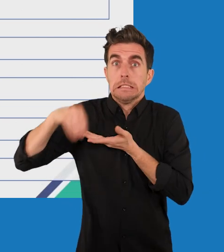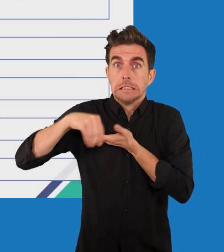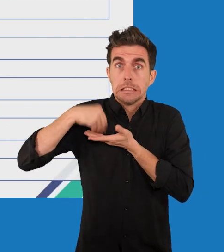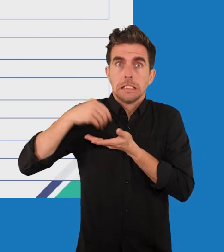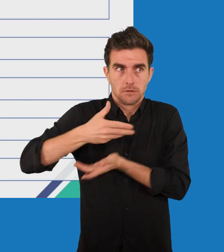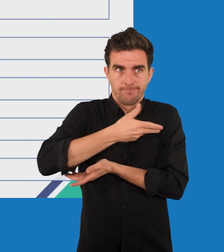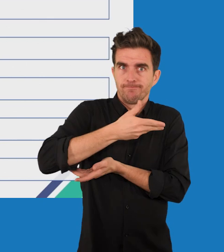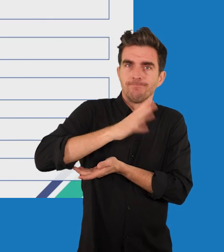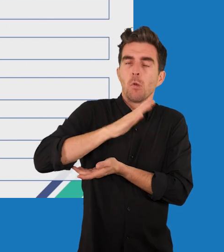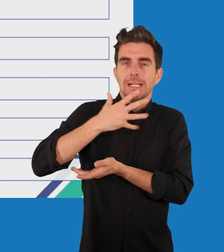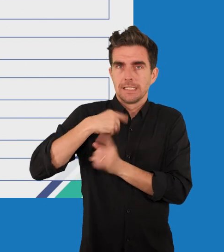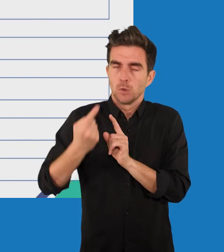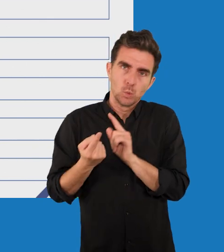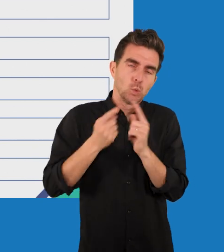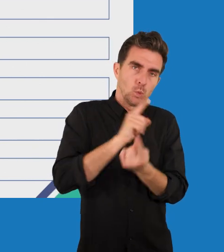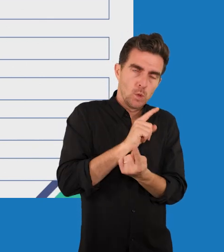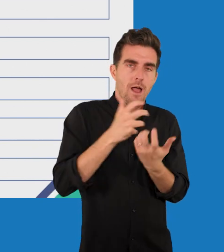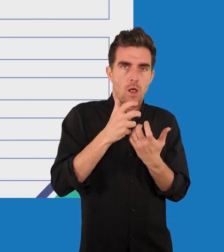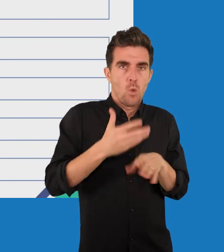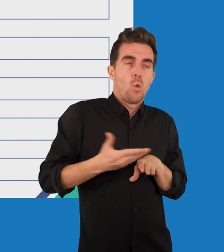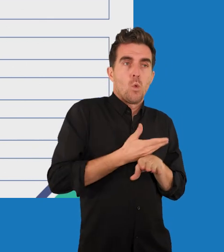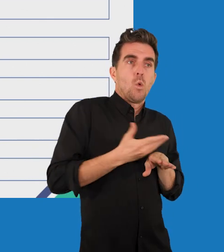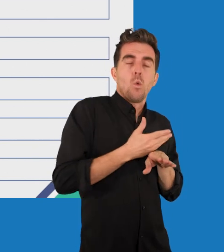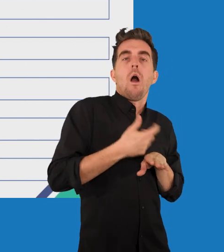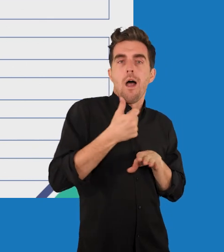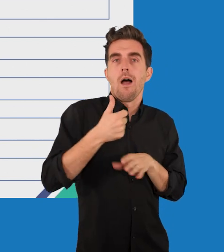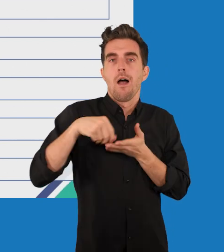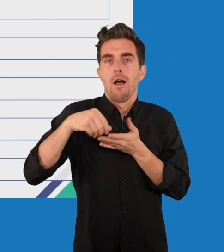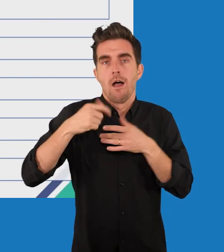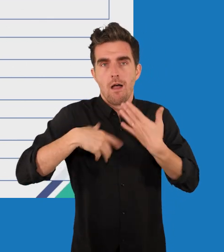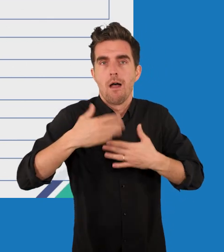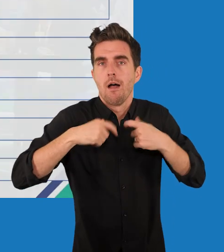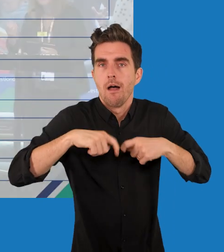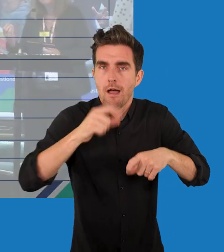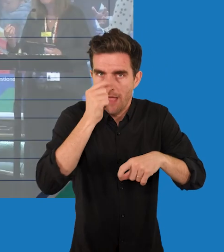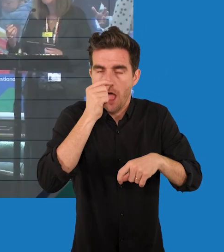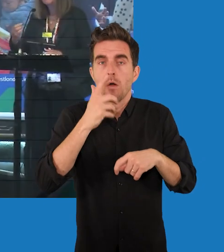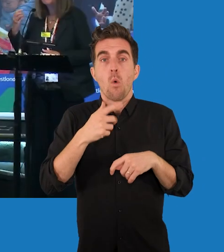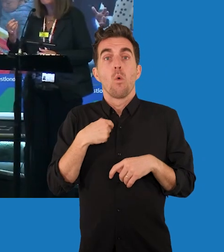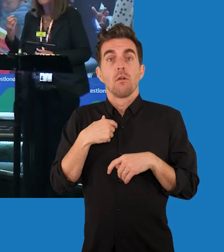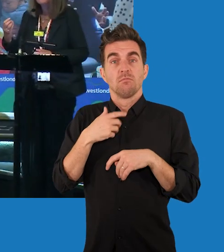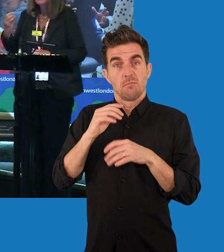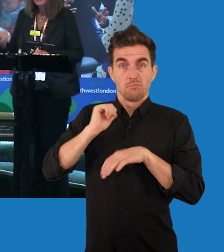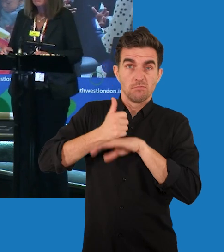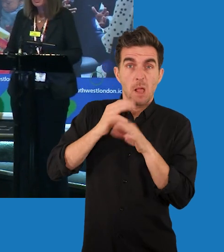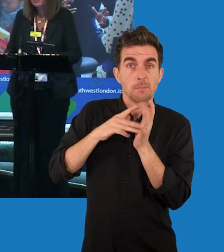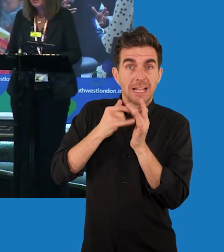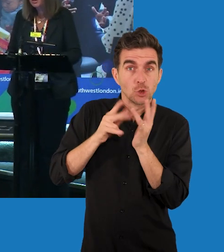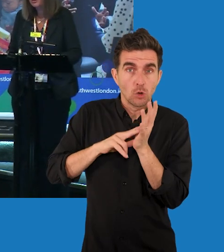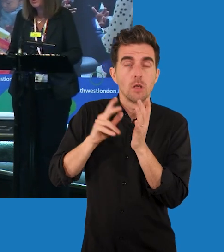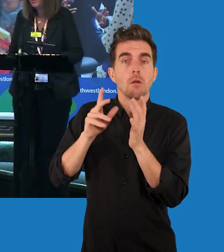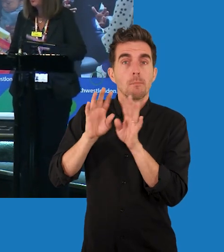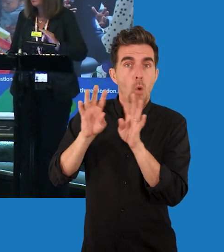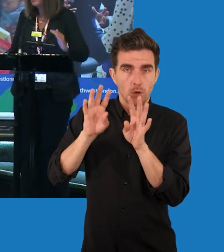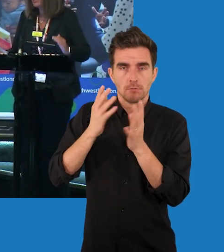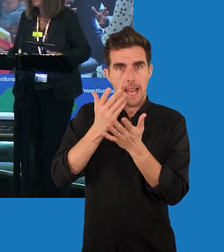to deliver services in the way that we are with the money that we have. So we've set up a missions board with 5 clear missions to